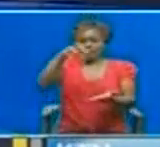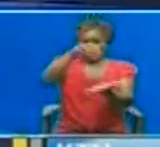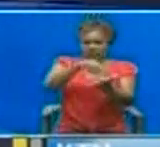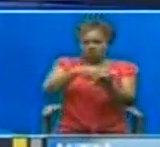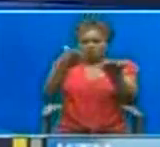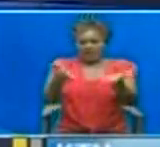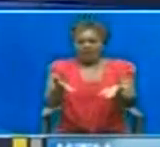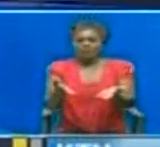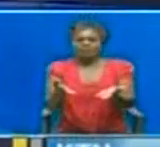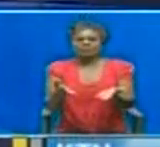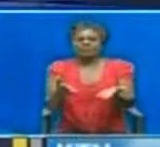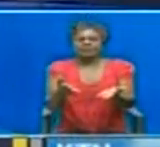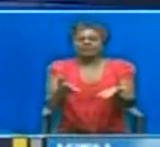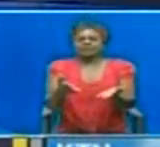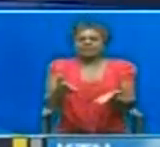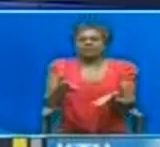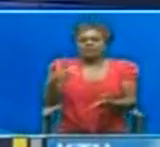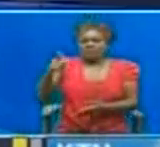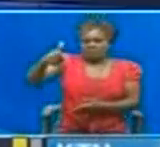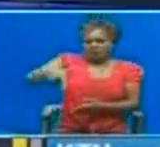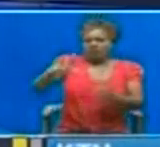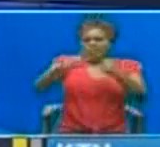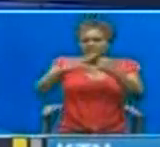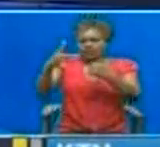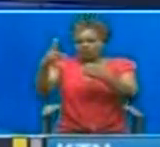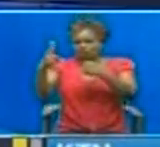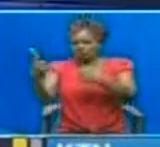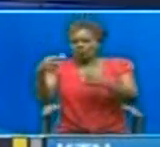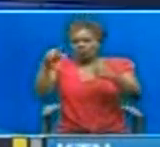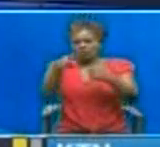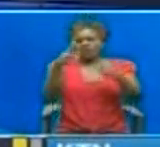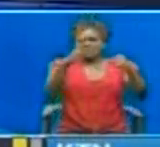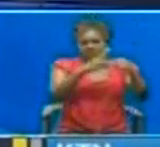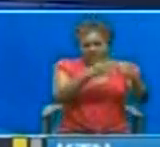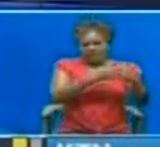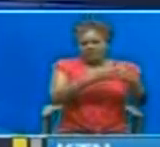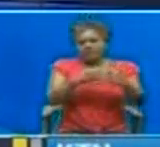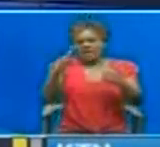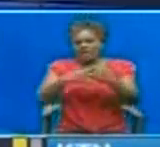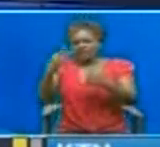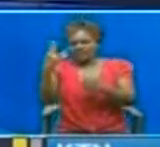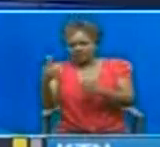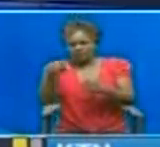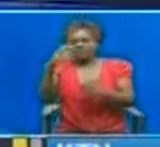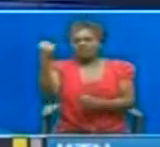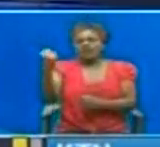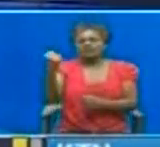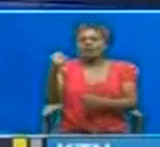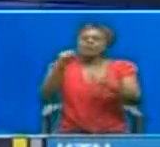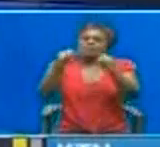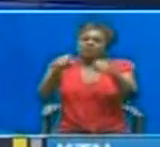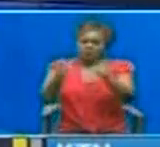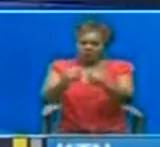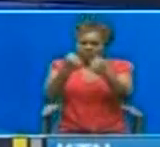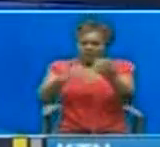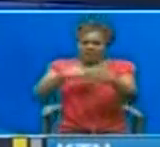moment. Currently, petrol is retailing at 92.88 shillings and diesel is retailing at 83.35 shillings. It could happen